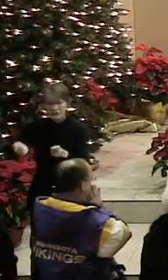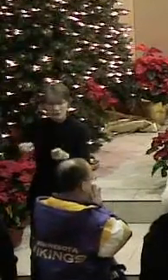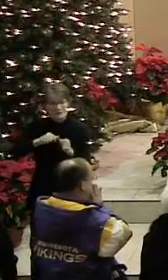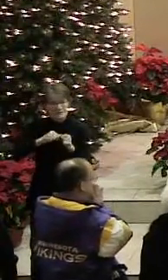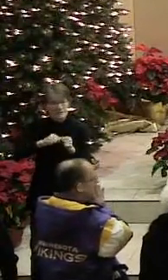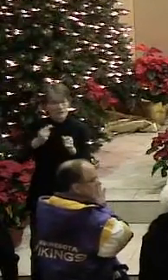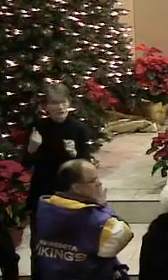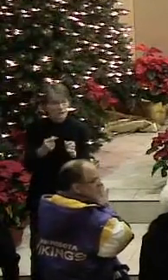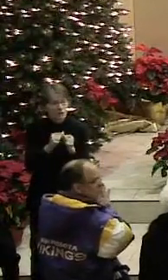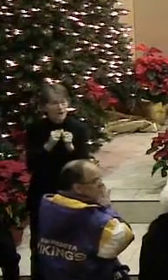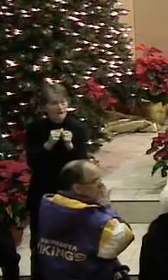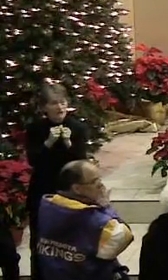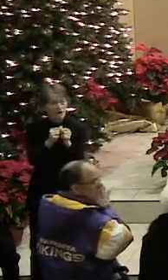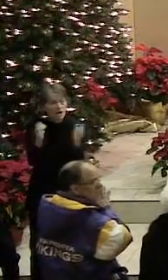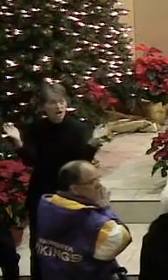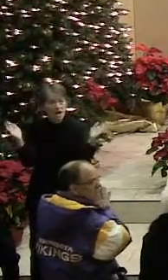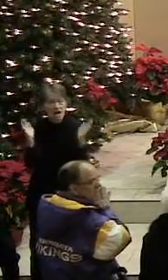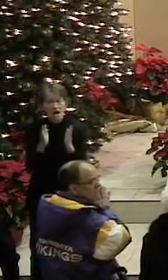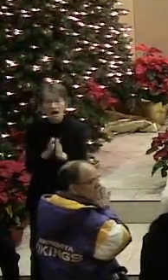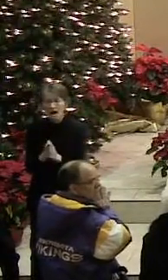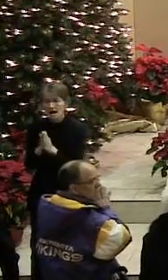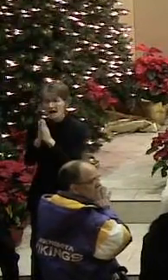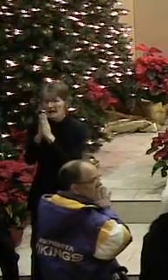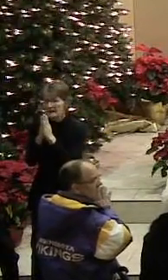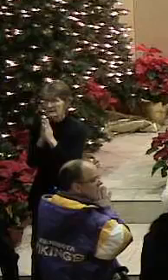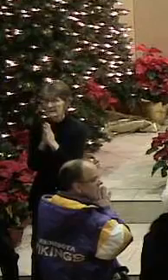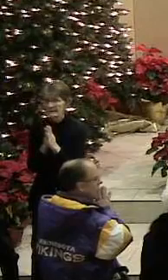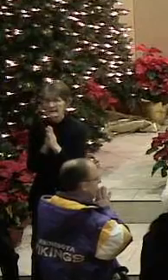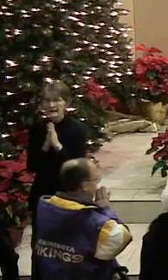with you forever.